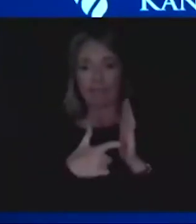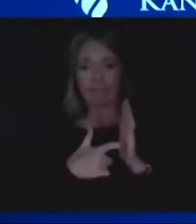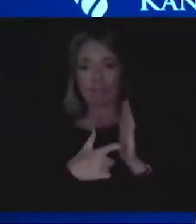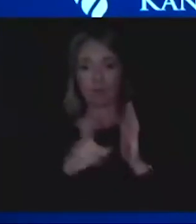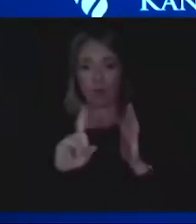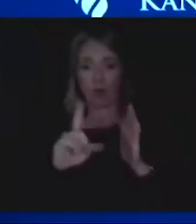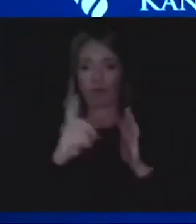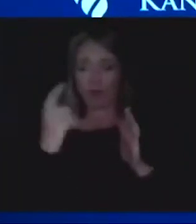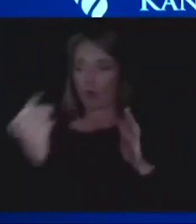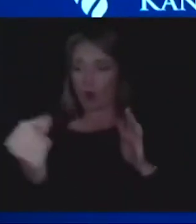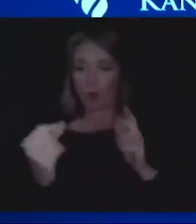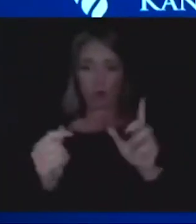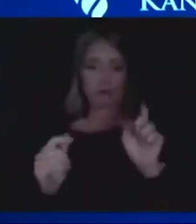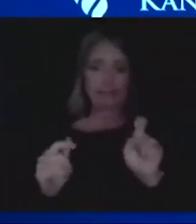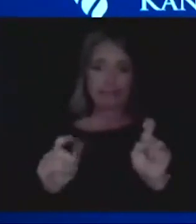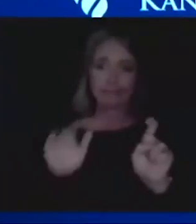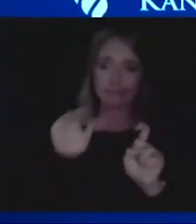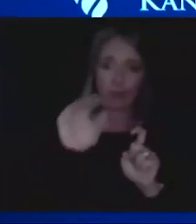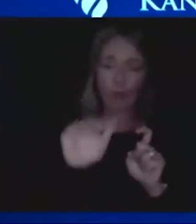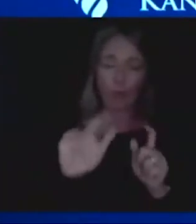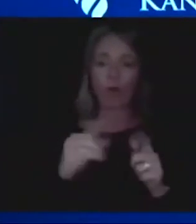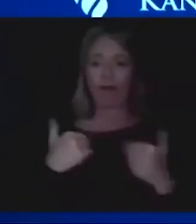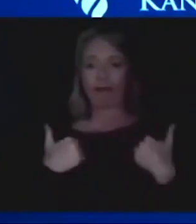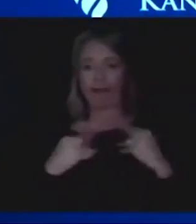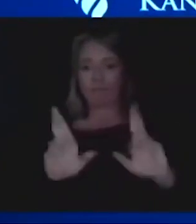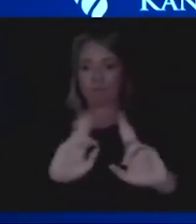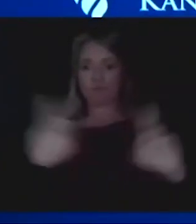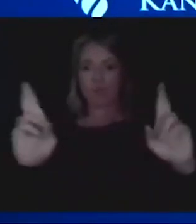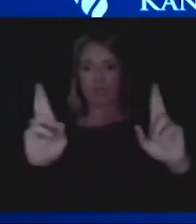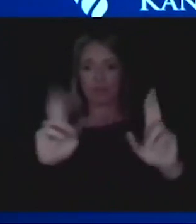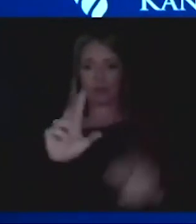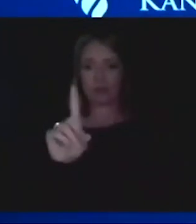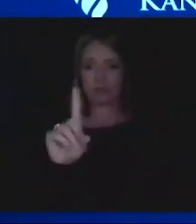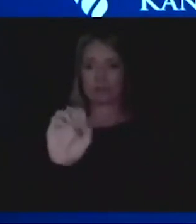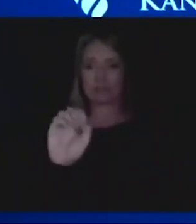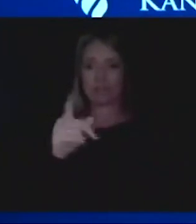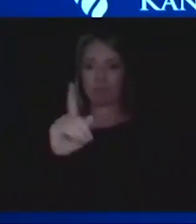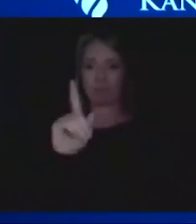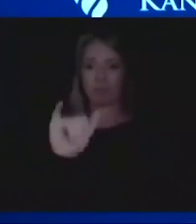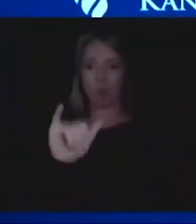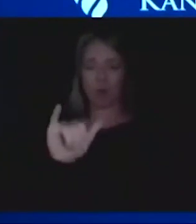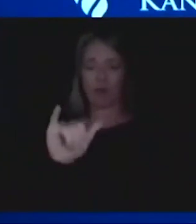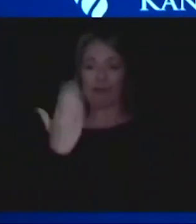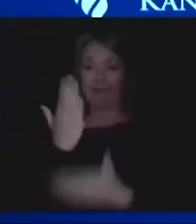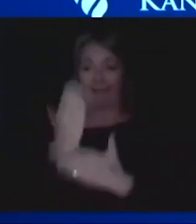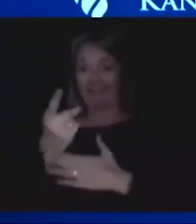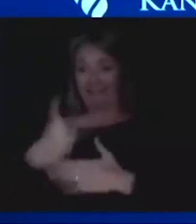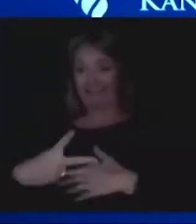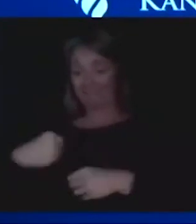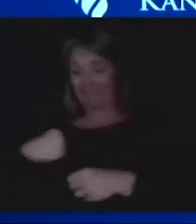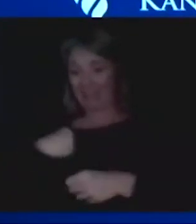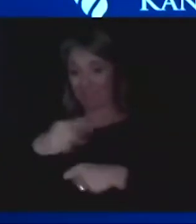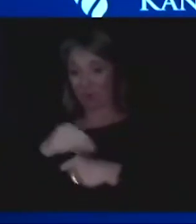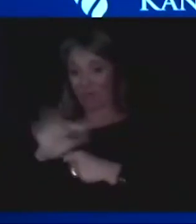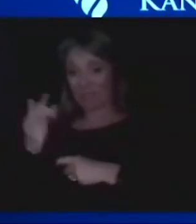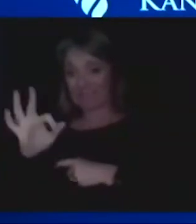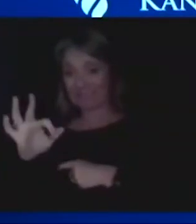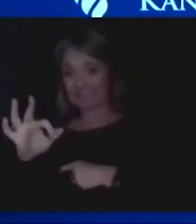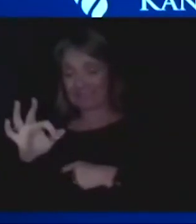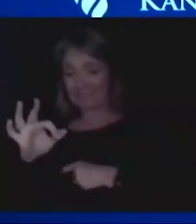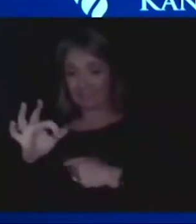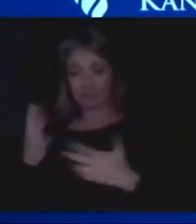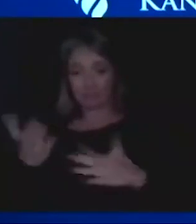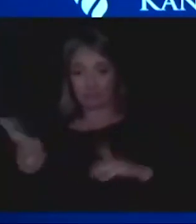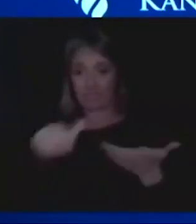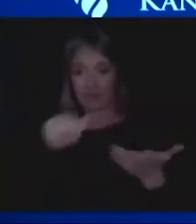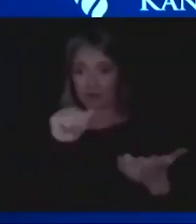to be ready to deploy. And if half your platoon's out with COVID-19, whether you're dead or not, you can't be deployed.